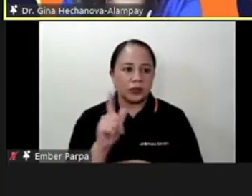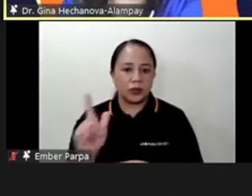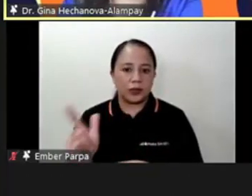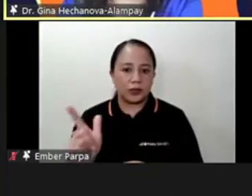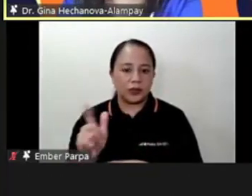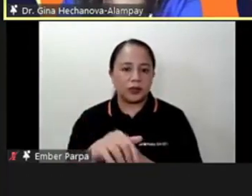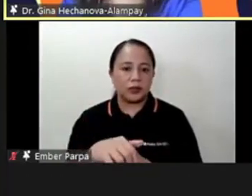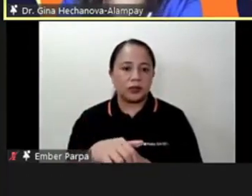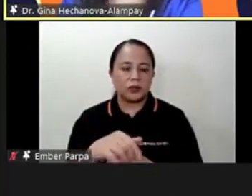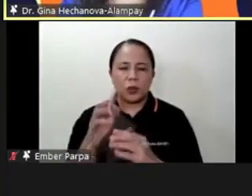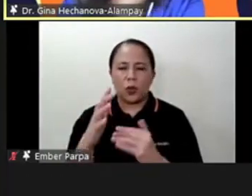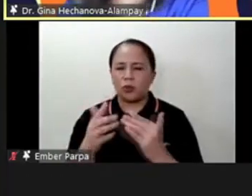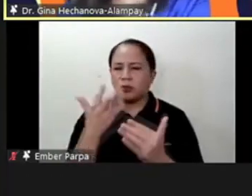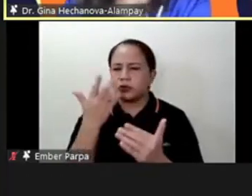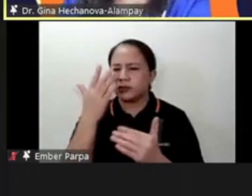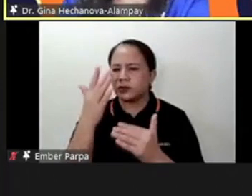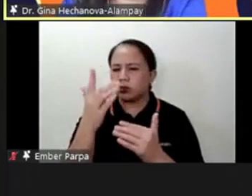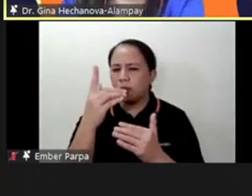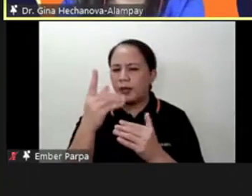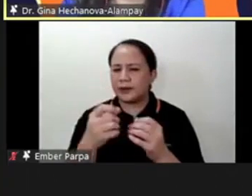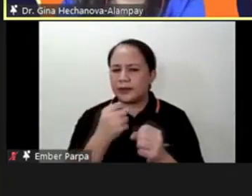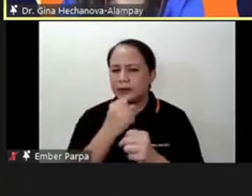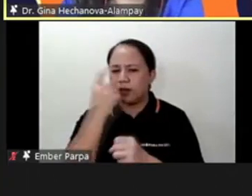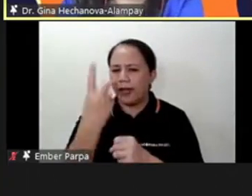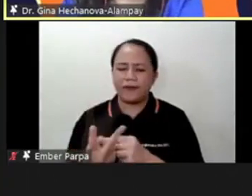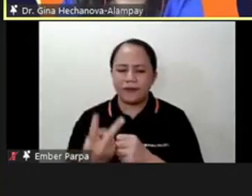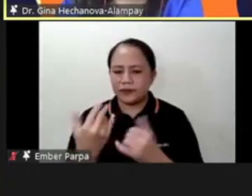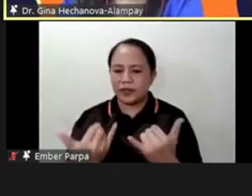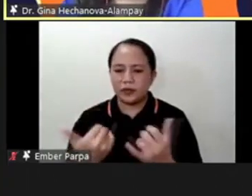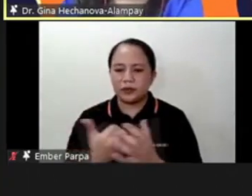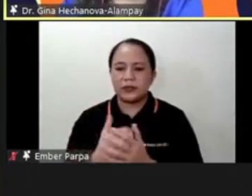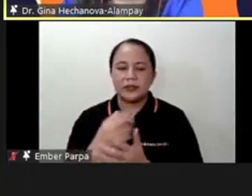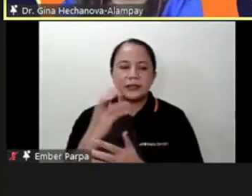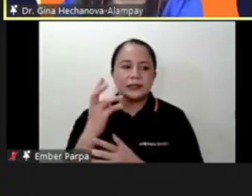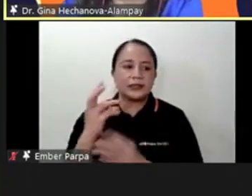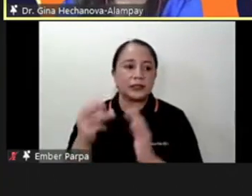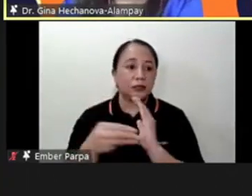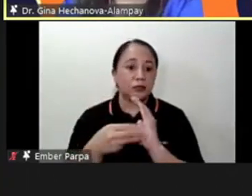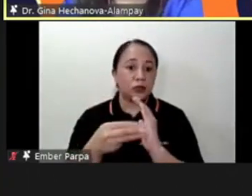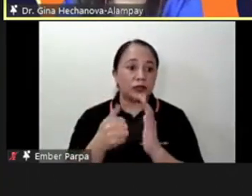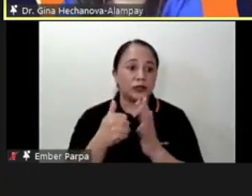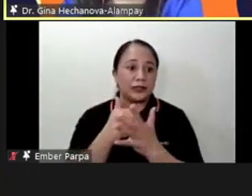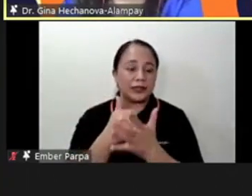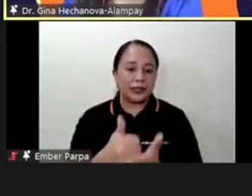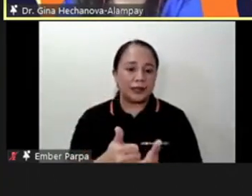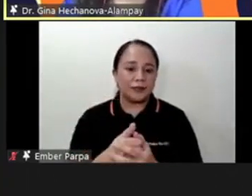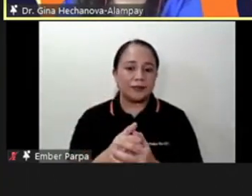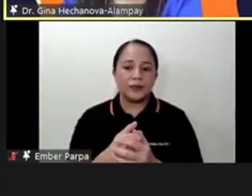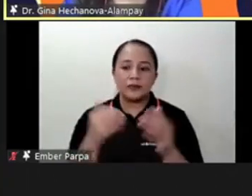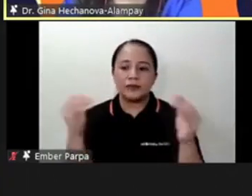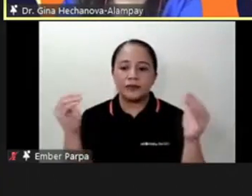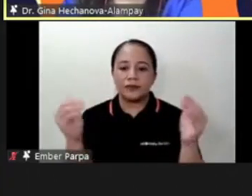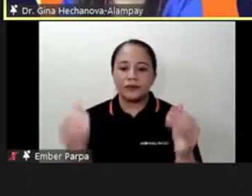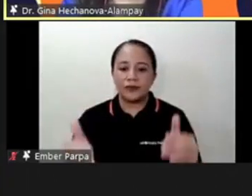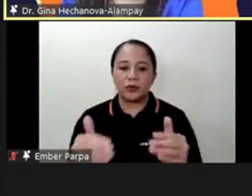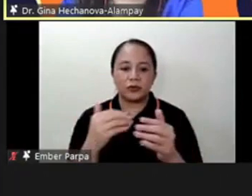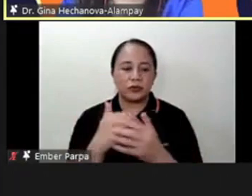so almost a year and a half now. It's a 6-module intervention that focuses